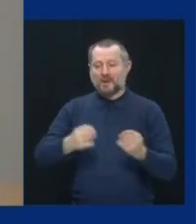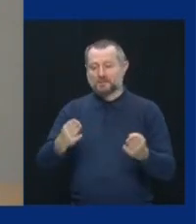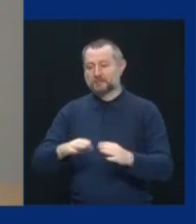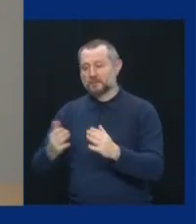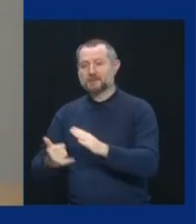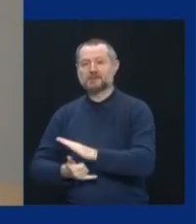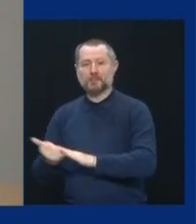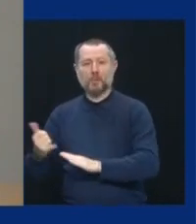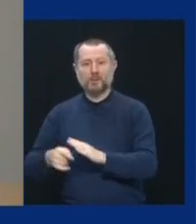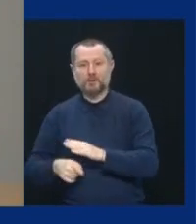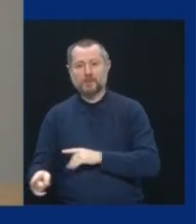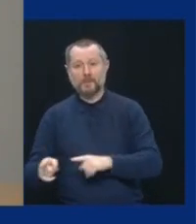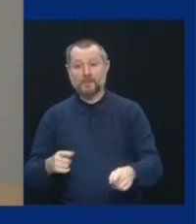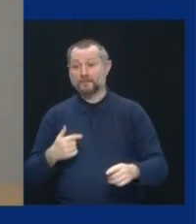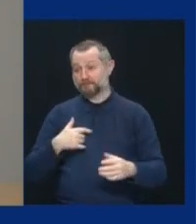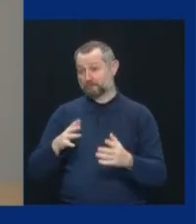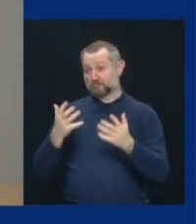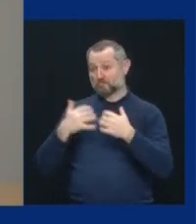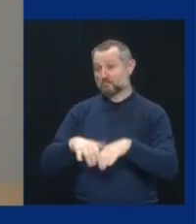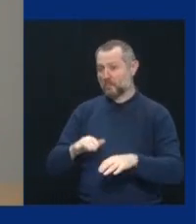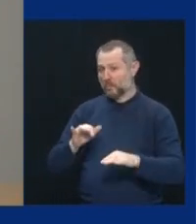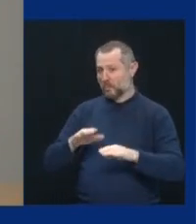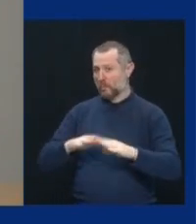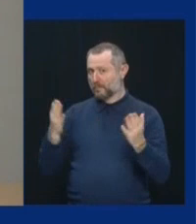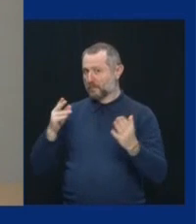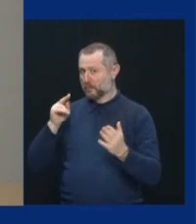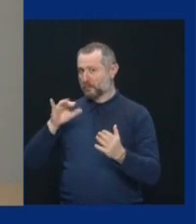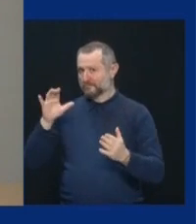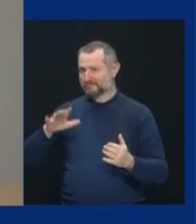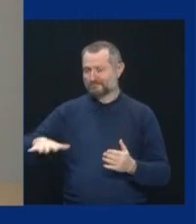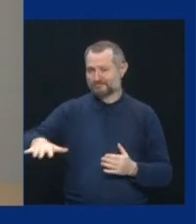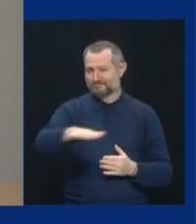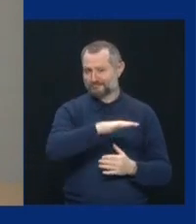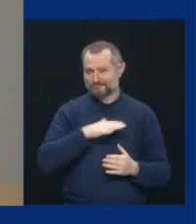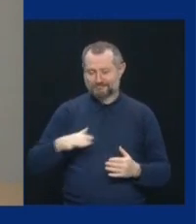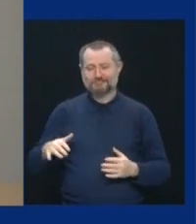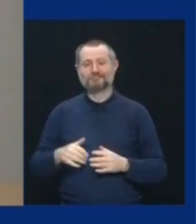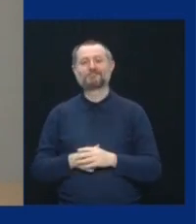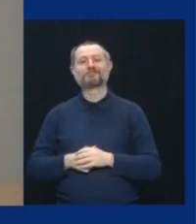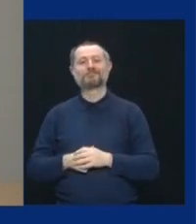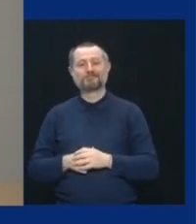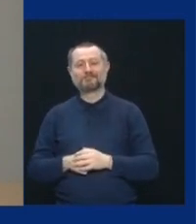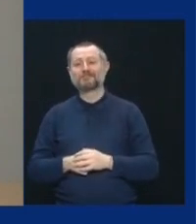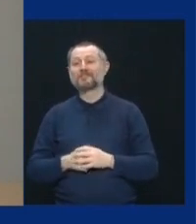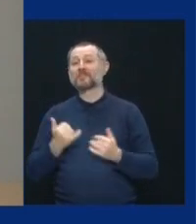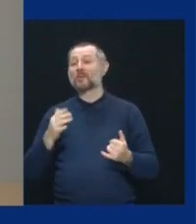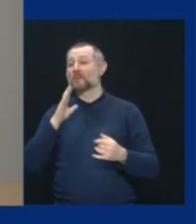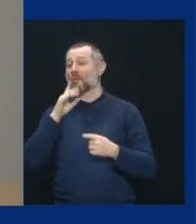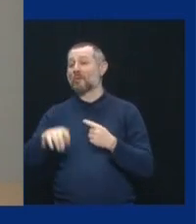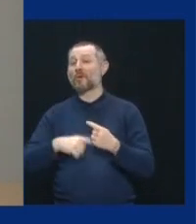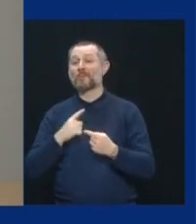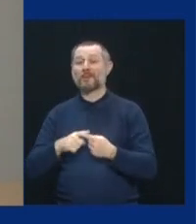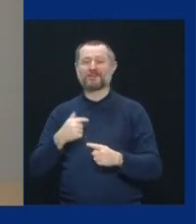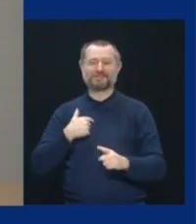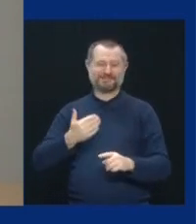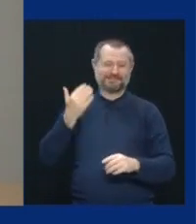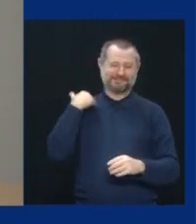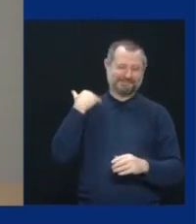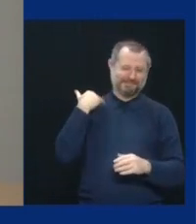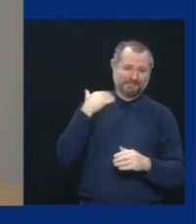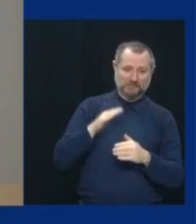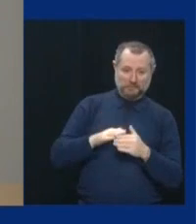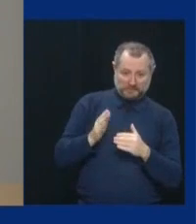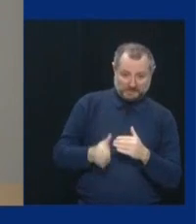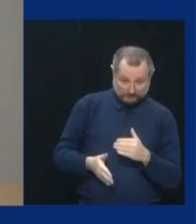New York's gradual reopening from COVID-19. First, a word on the events this weekend. The